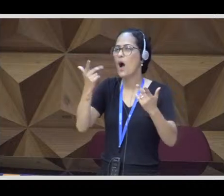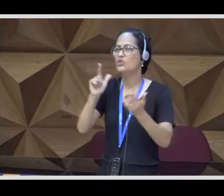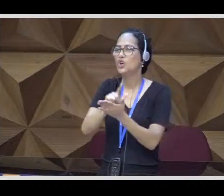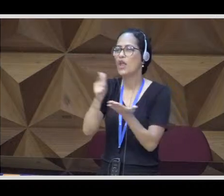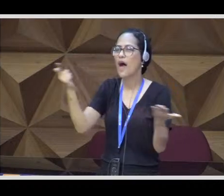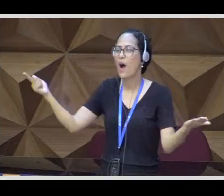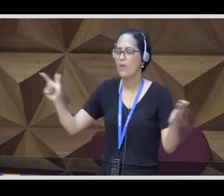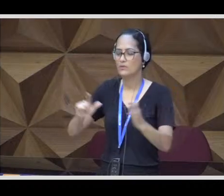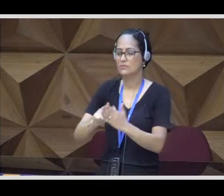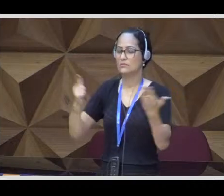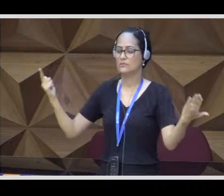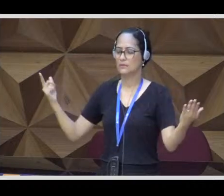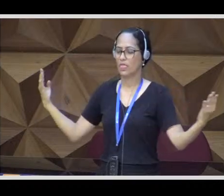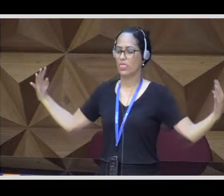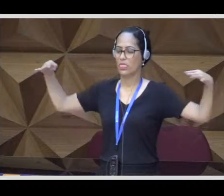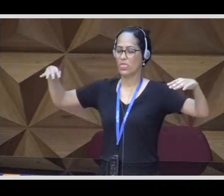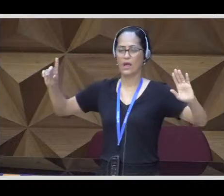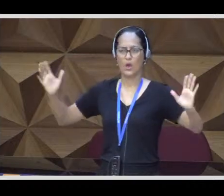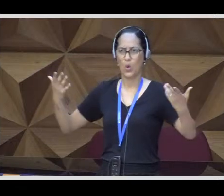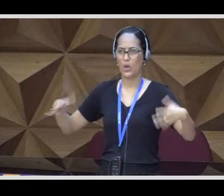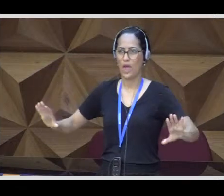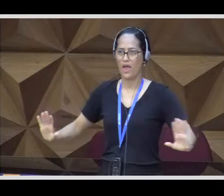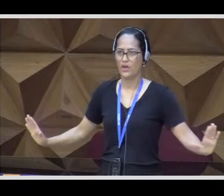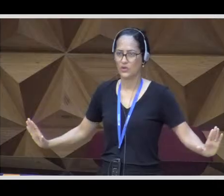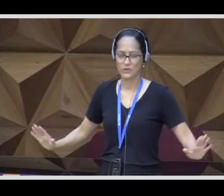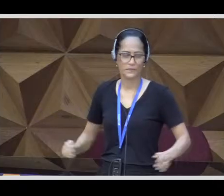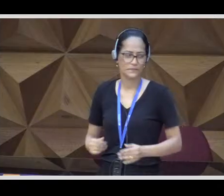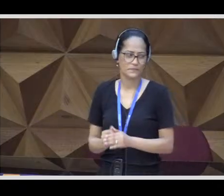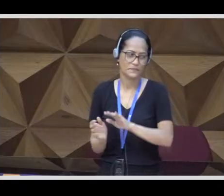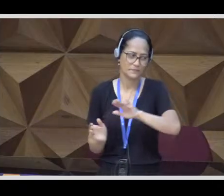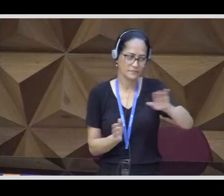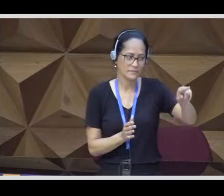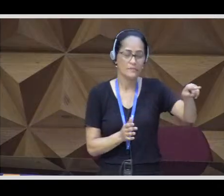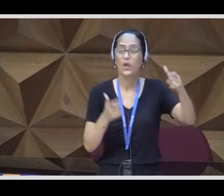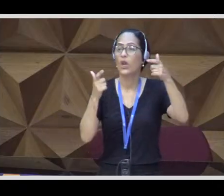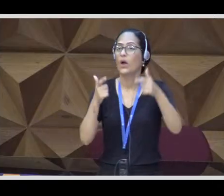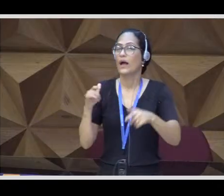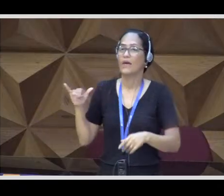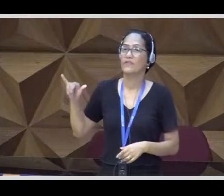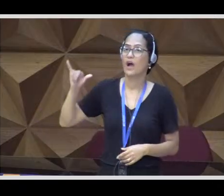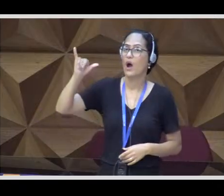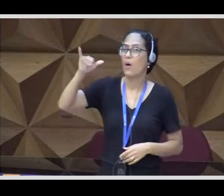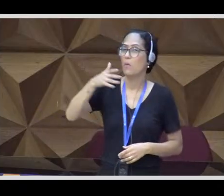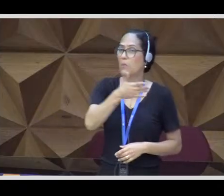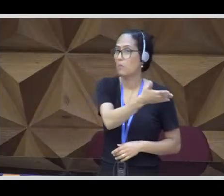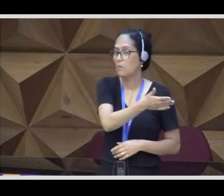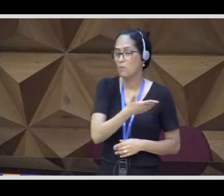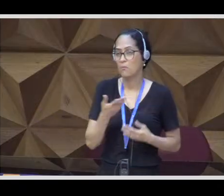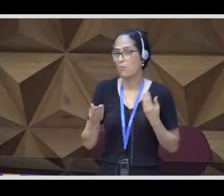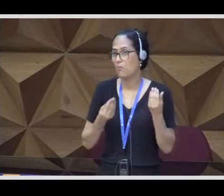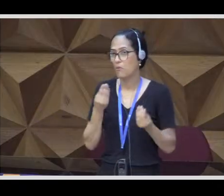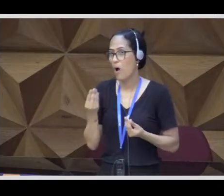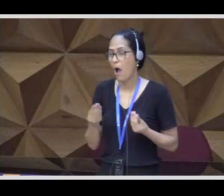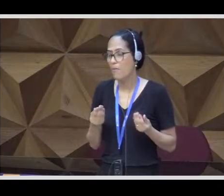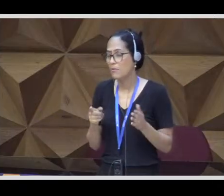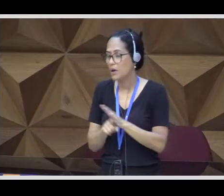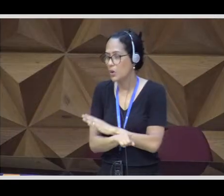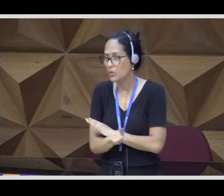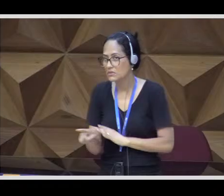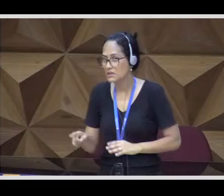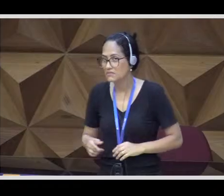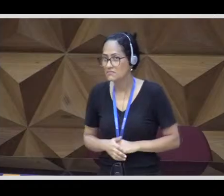Here's an aeroplane one. So the aeroplane one's interesting. Well, what would you do if I had screens in an aeroplane? Well, I'd just have the same screens as I would have in my